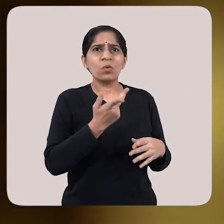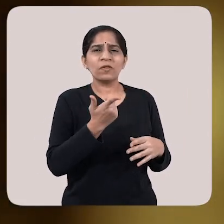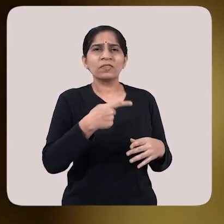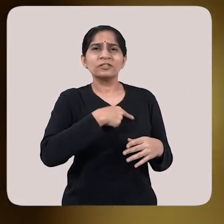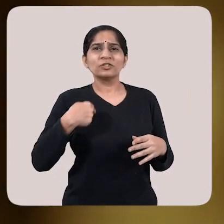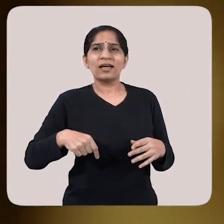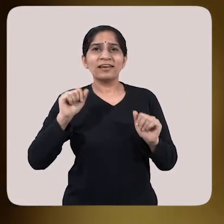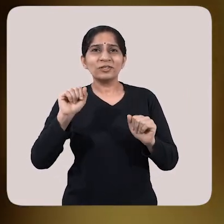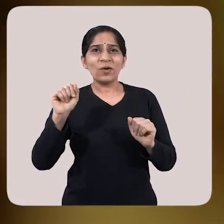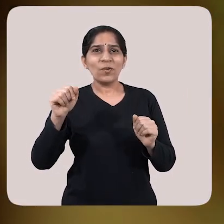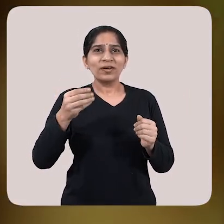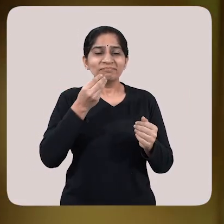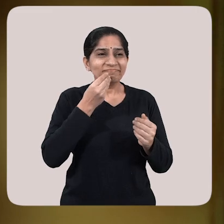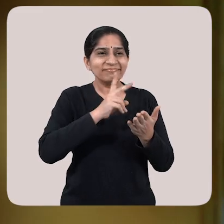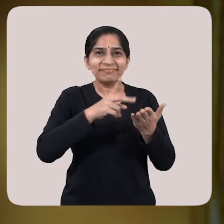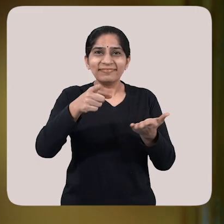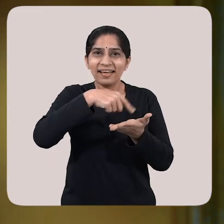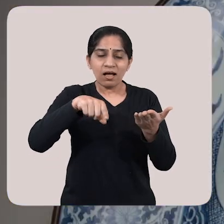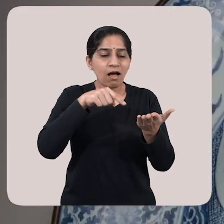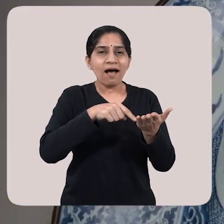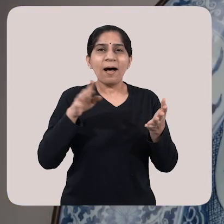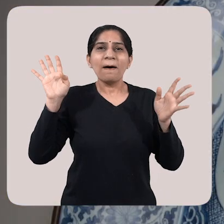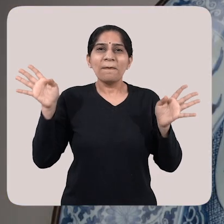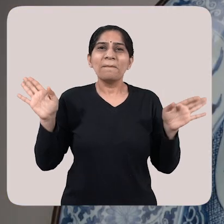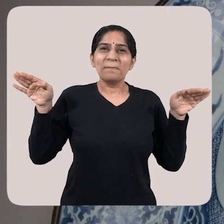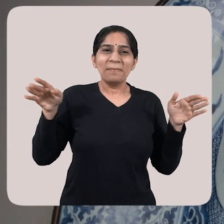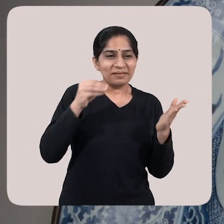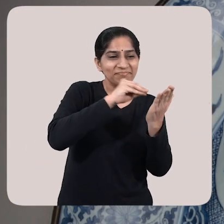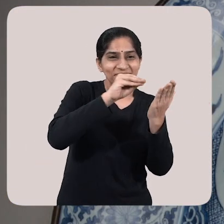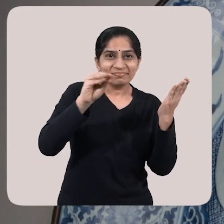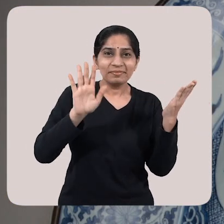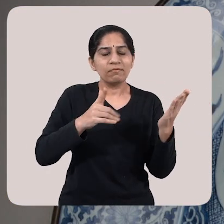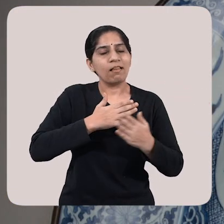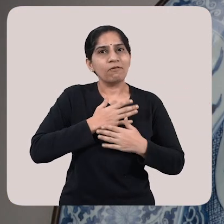of Kanchi-era Chinese porcelain, which often featured the birds.